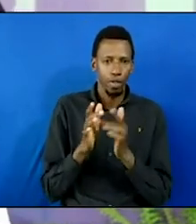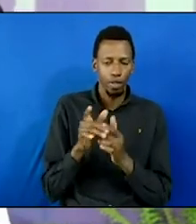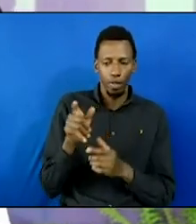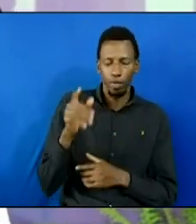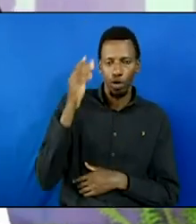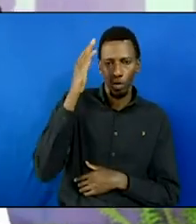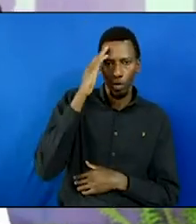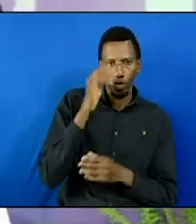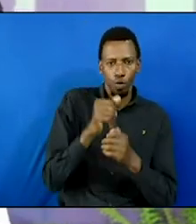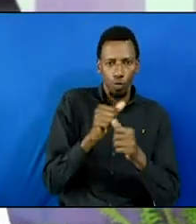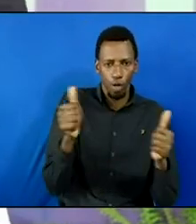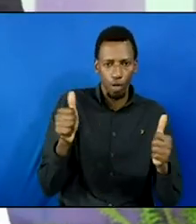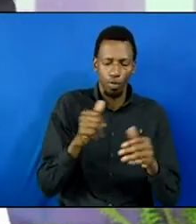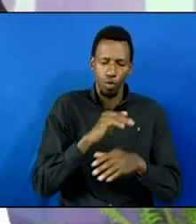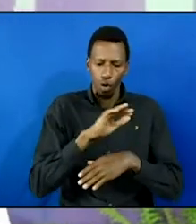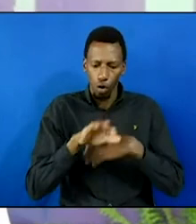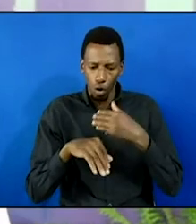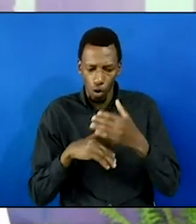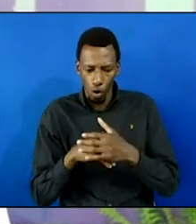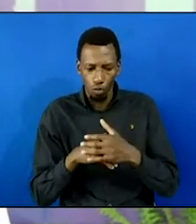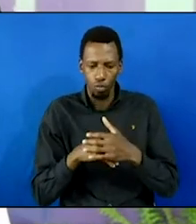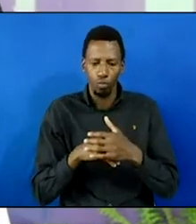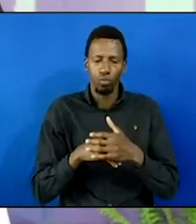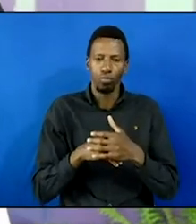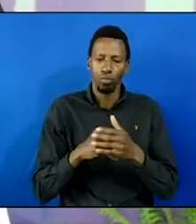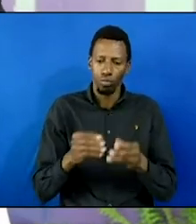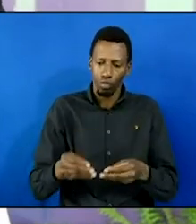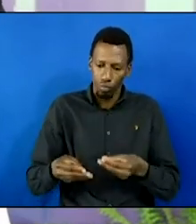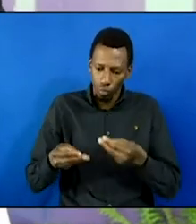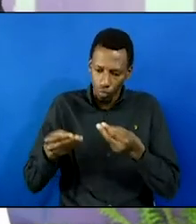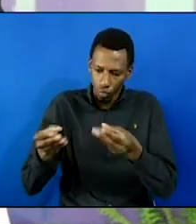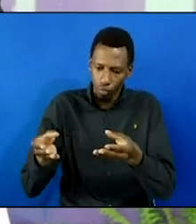Jesus knew that all had been given to him.